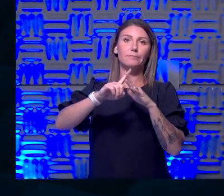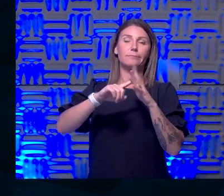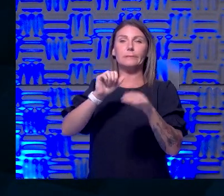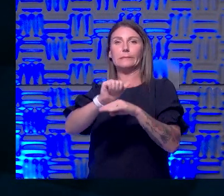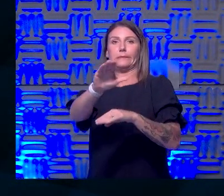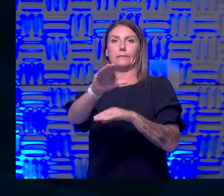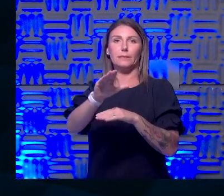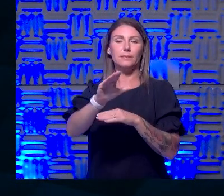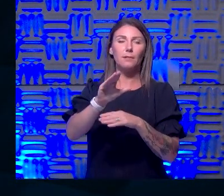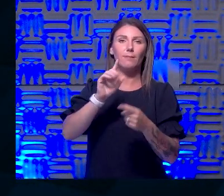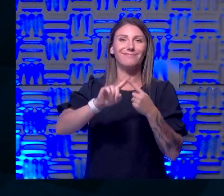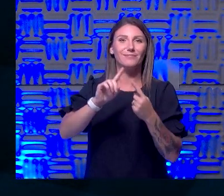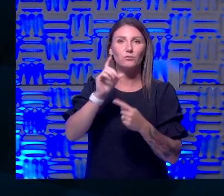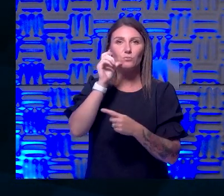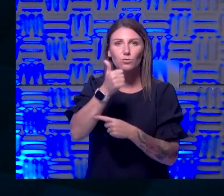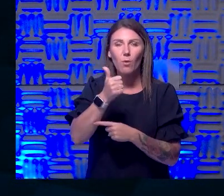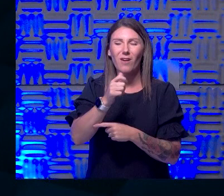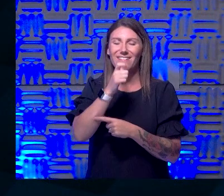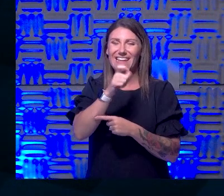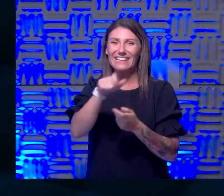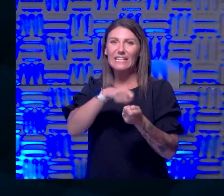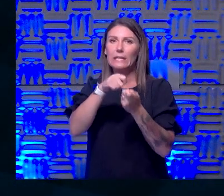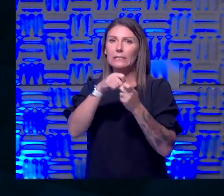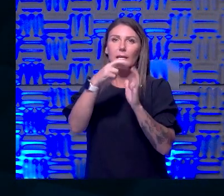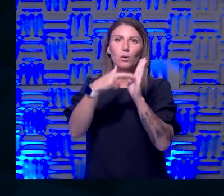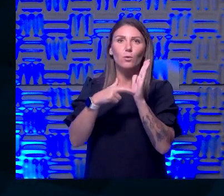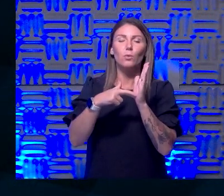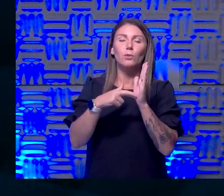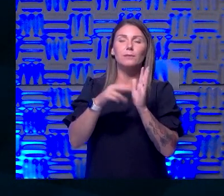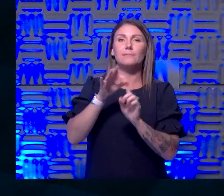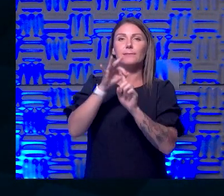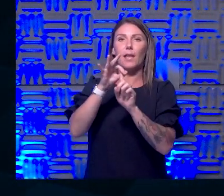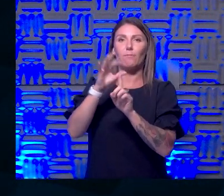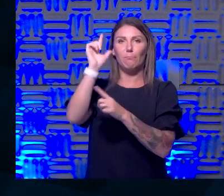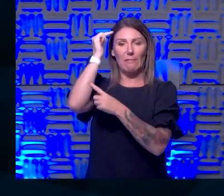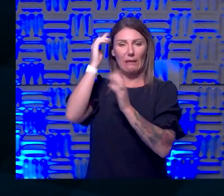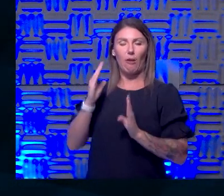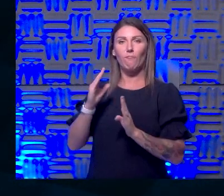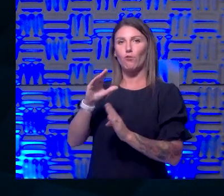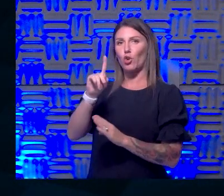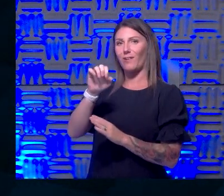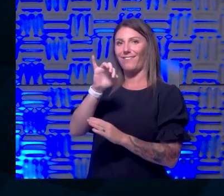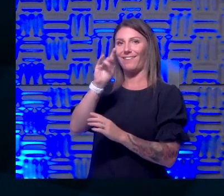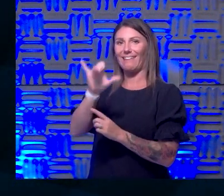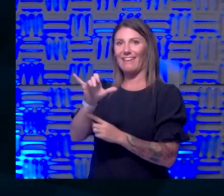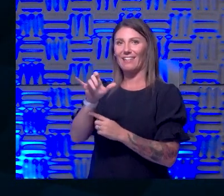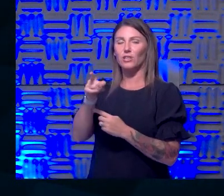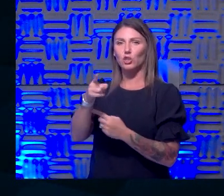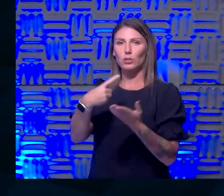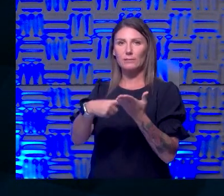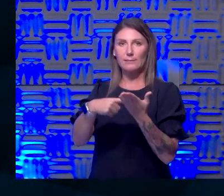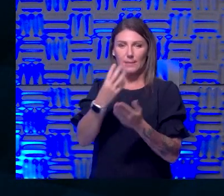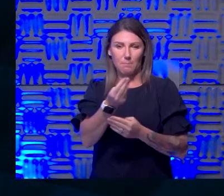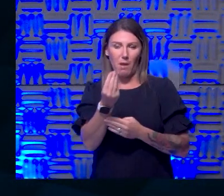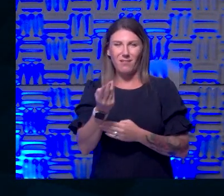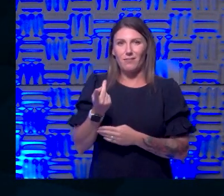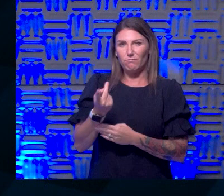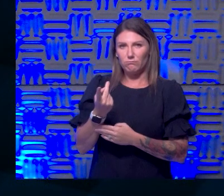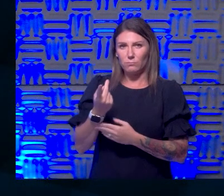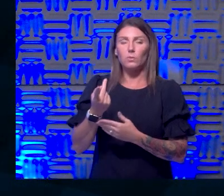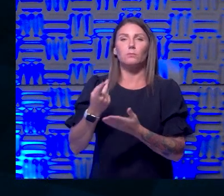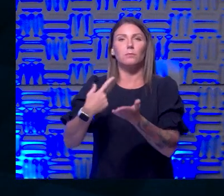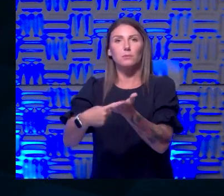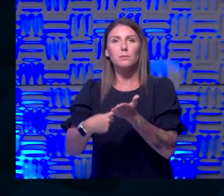the exact language except what Governor Kelly and I have talked about, and then she talked about at the press conference on Monday. But it's just what you